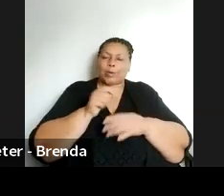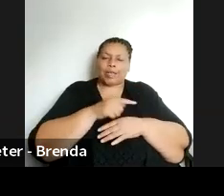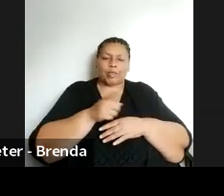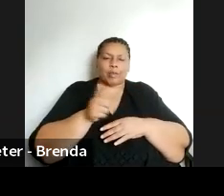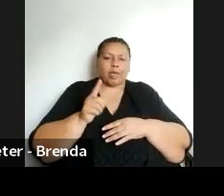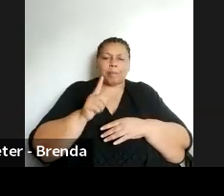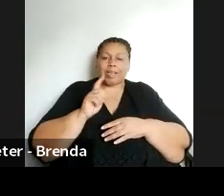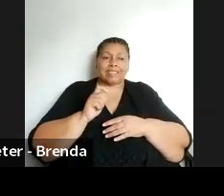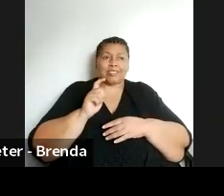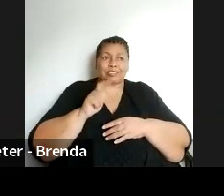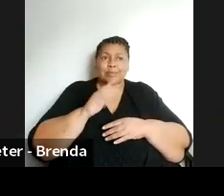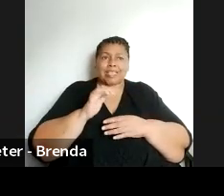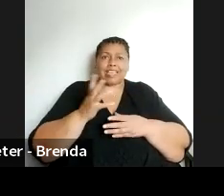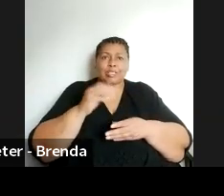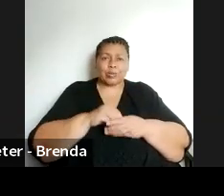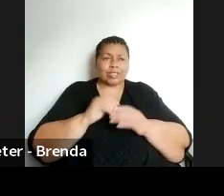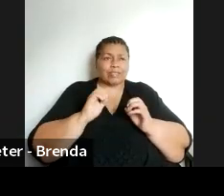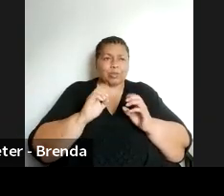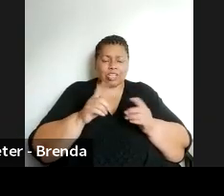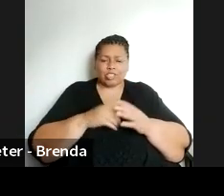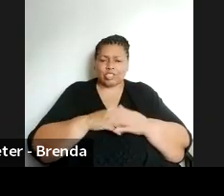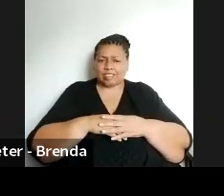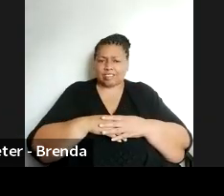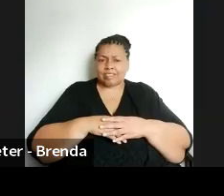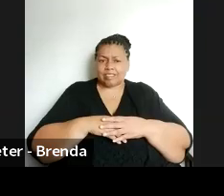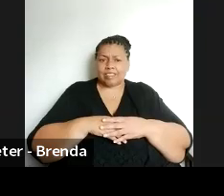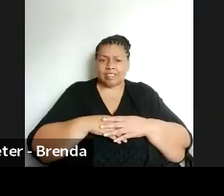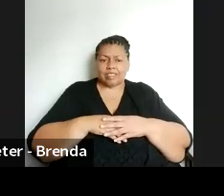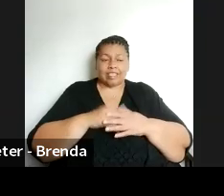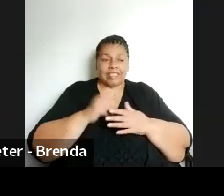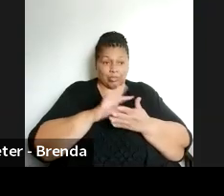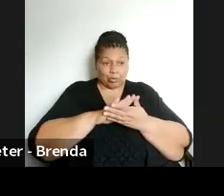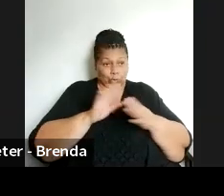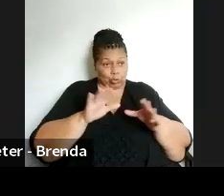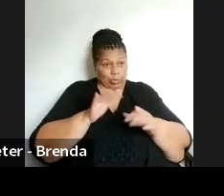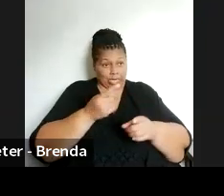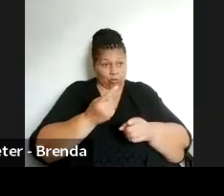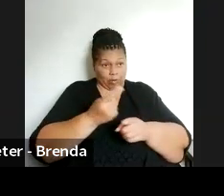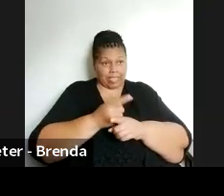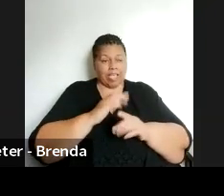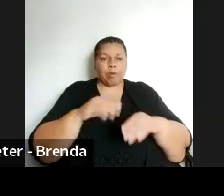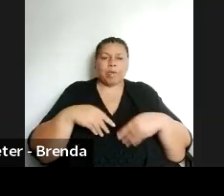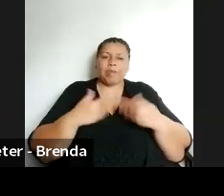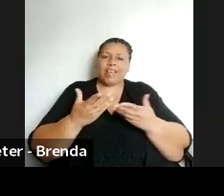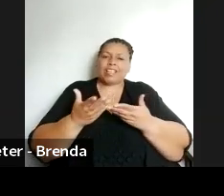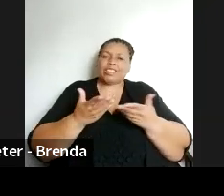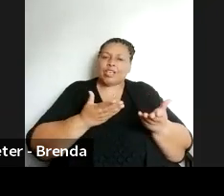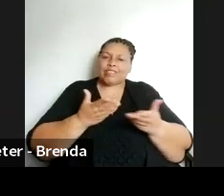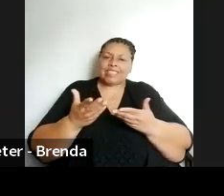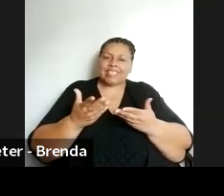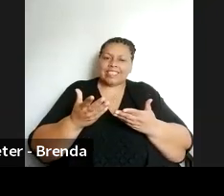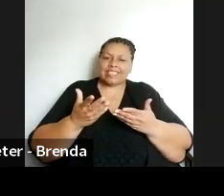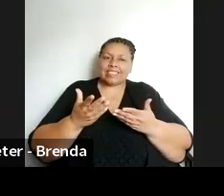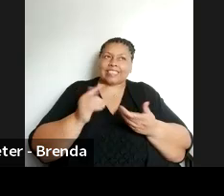be inclusive education. If schools were doing it right, they would be providing services like accommodations to